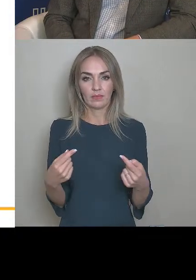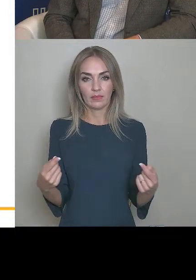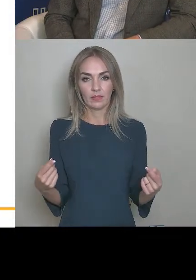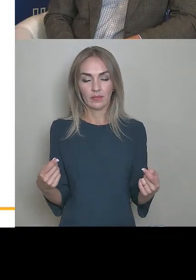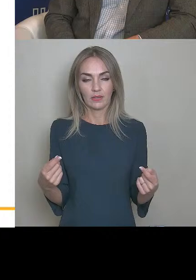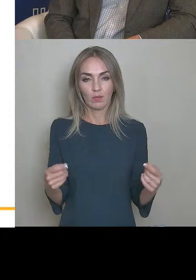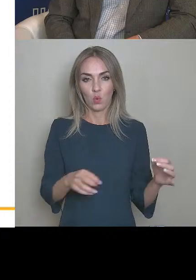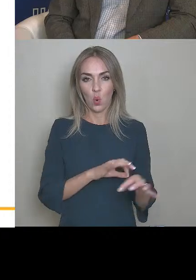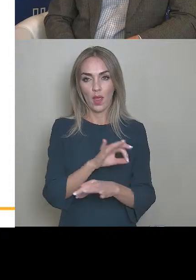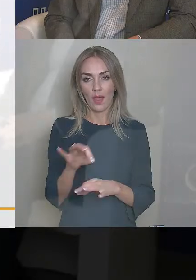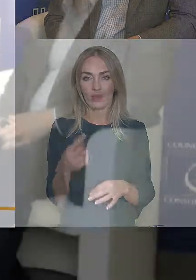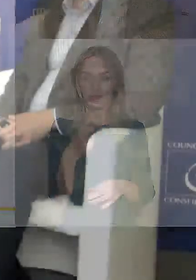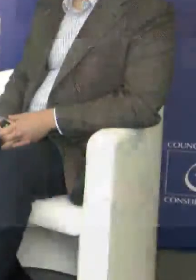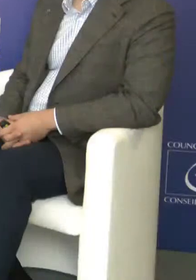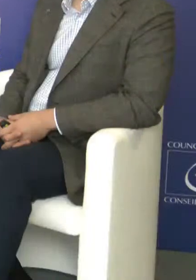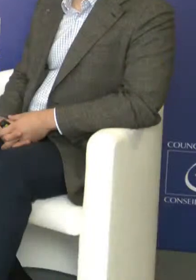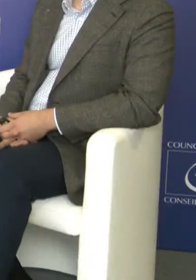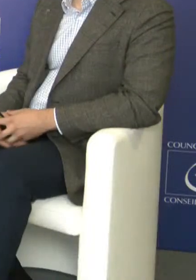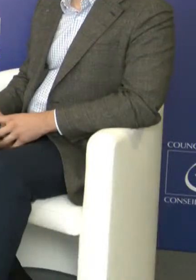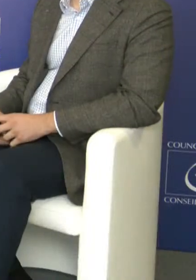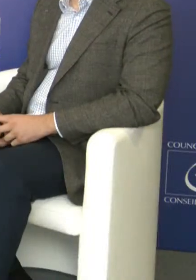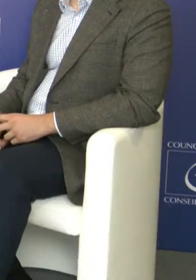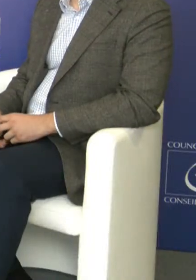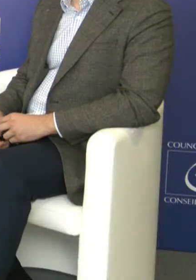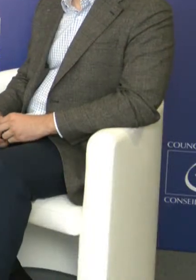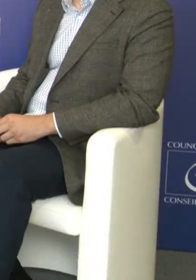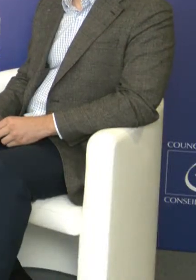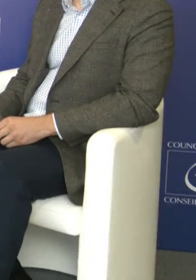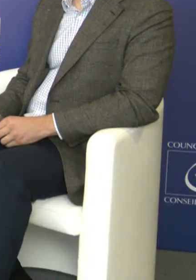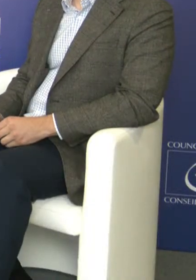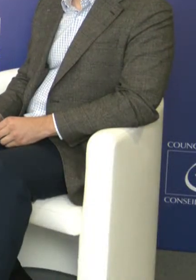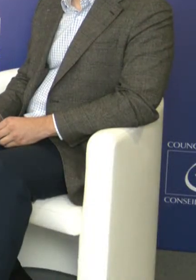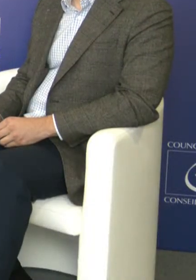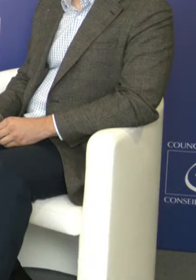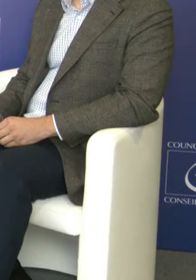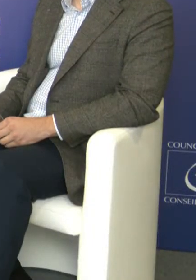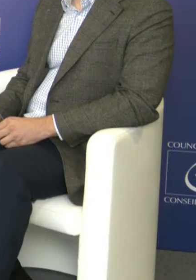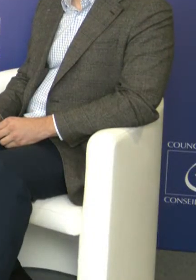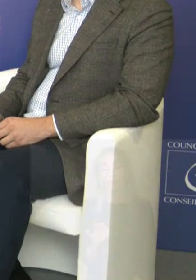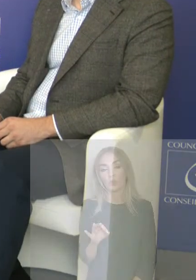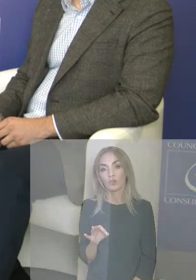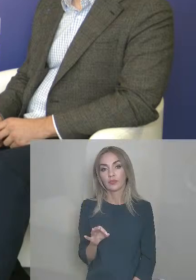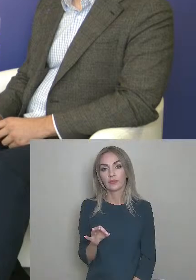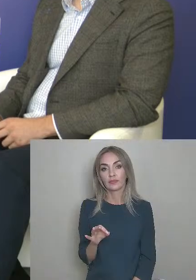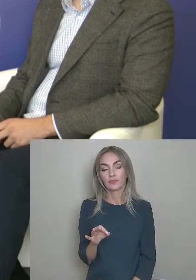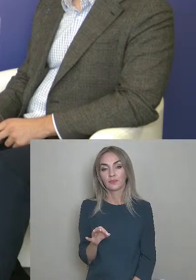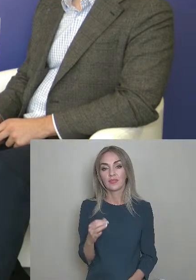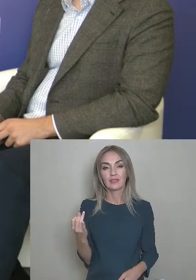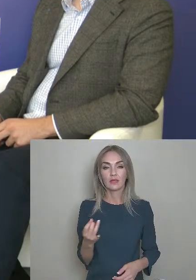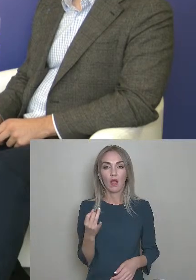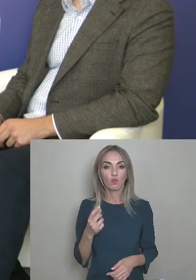examples, and successful parachute type of projects, as we call them. Well, if